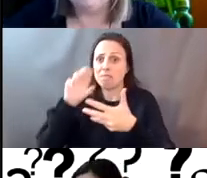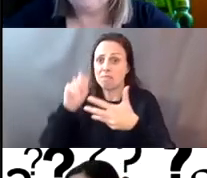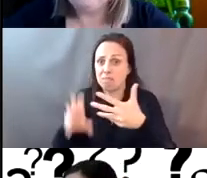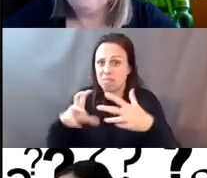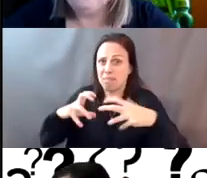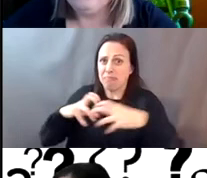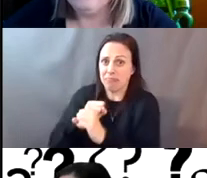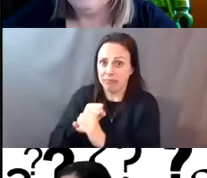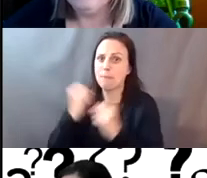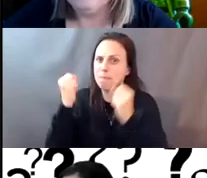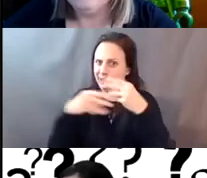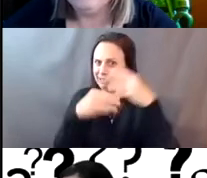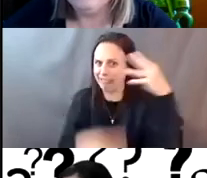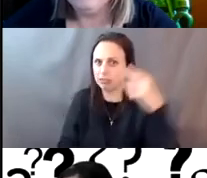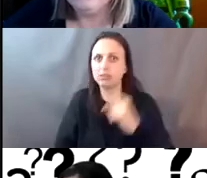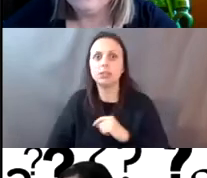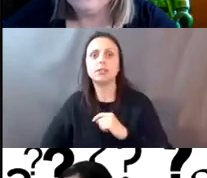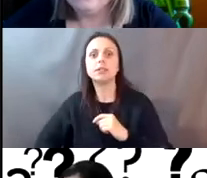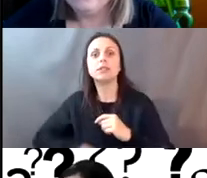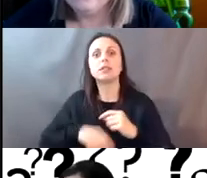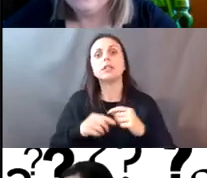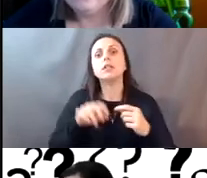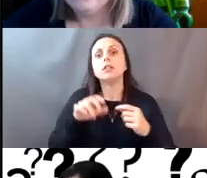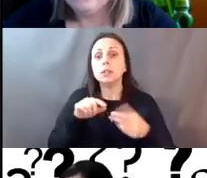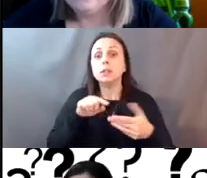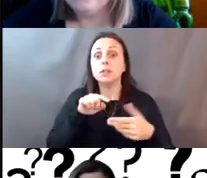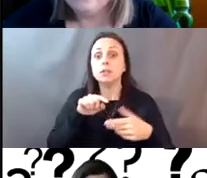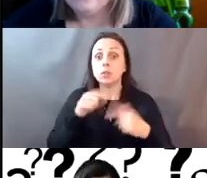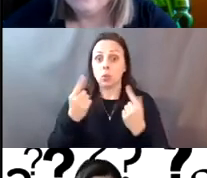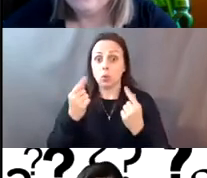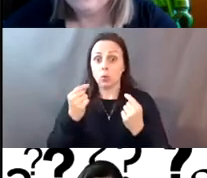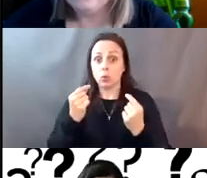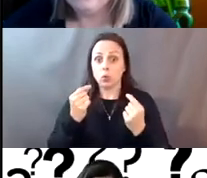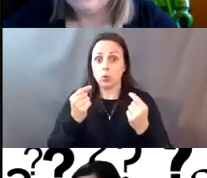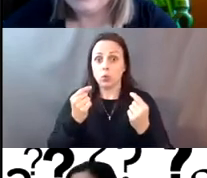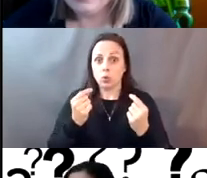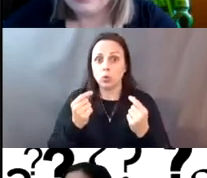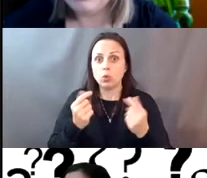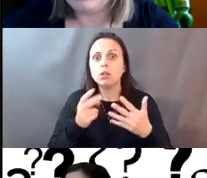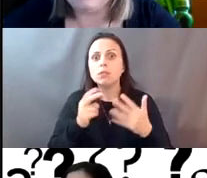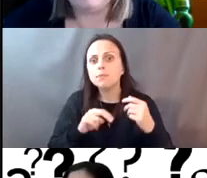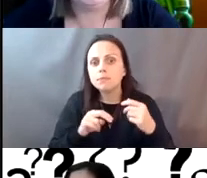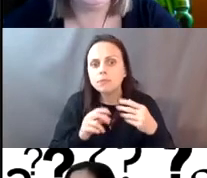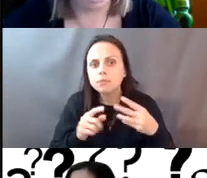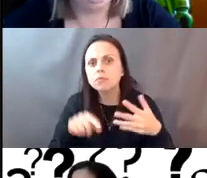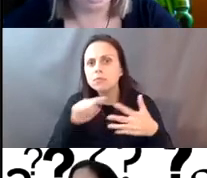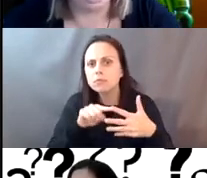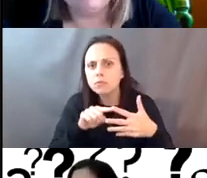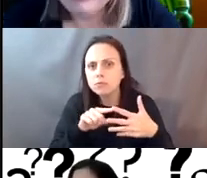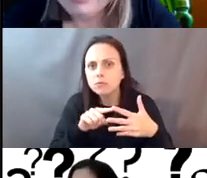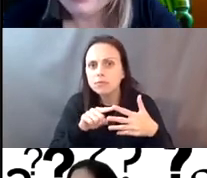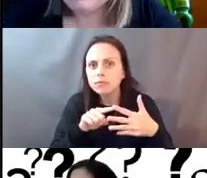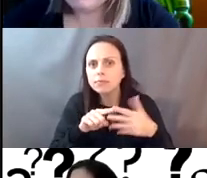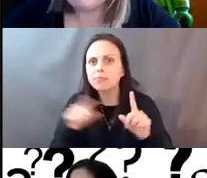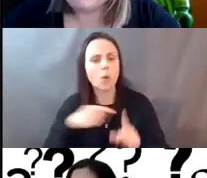good questions here. Okay. I'm going to moosh two and you see if they can go together. Okay, I'll try. I love